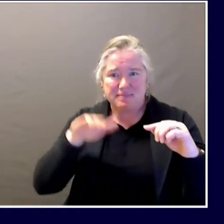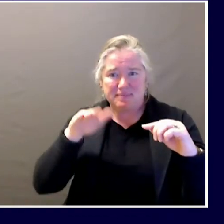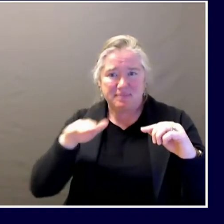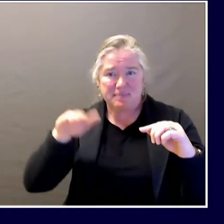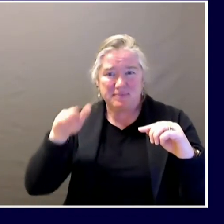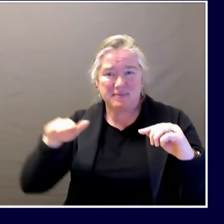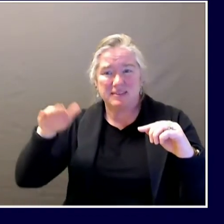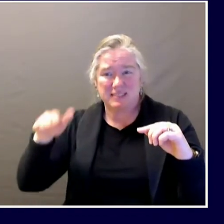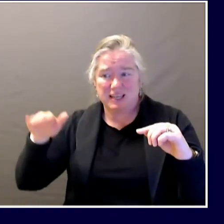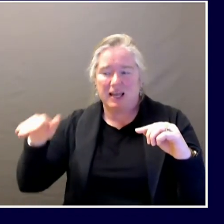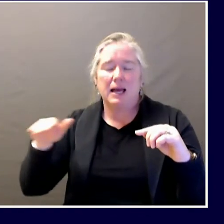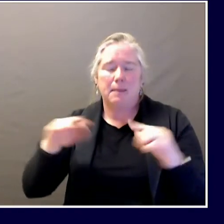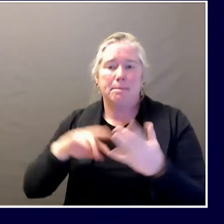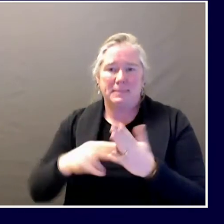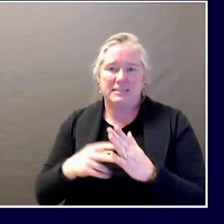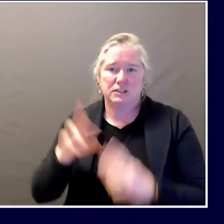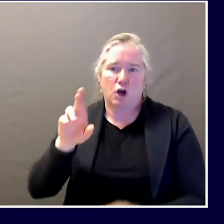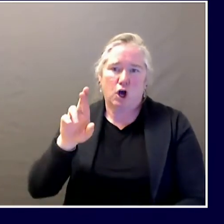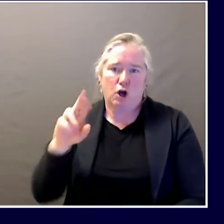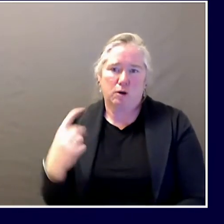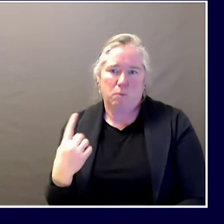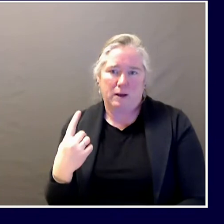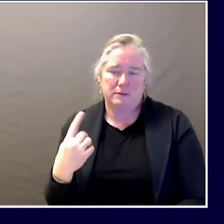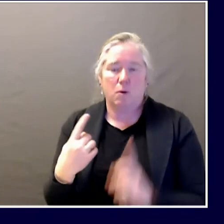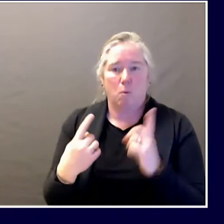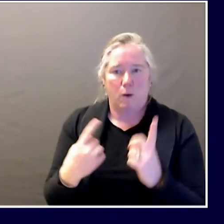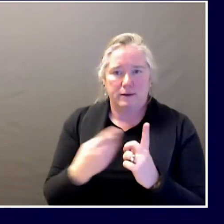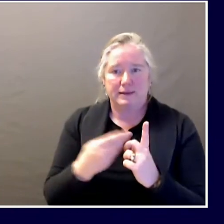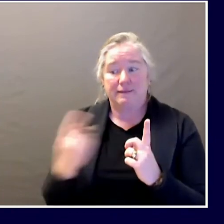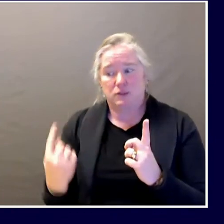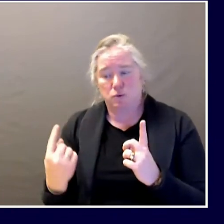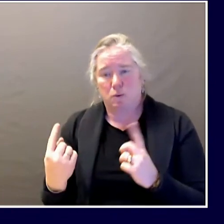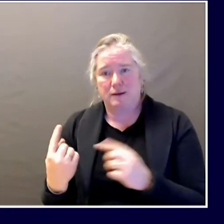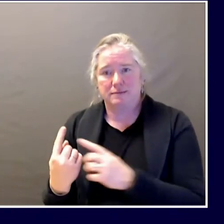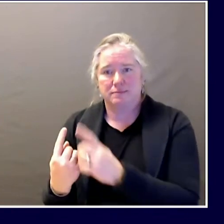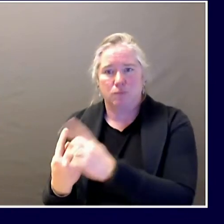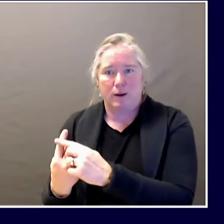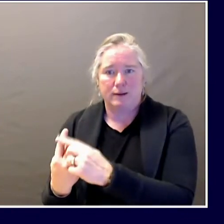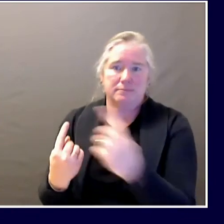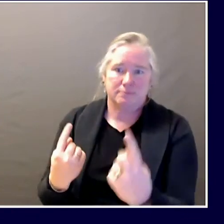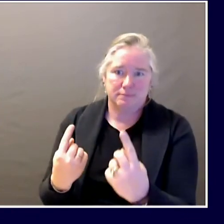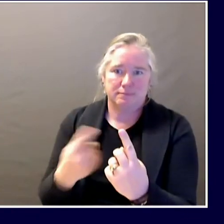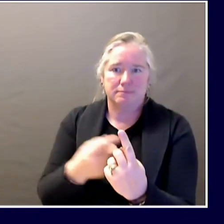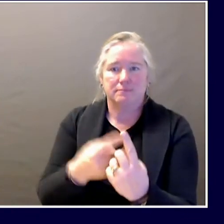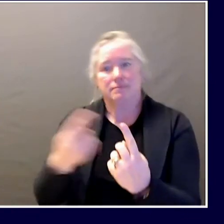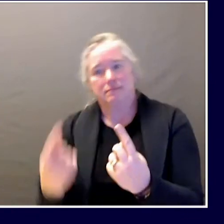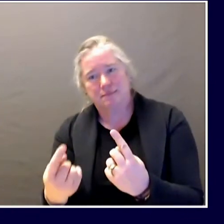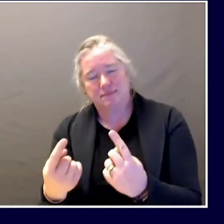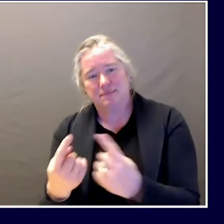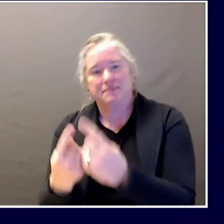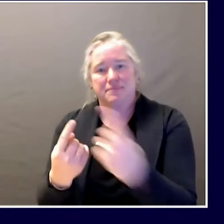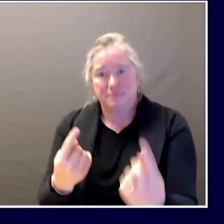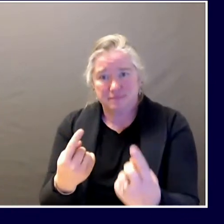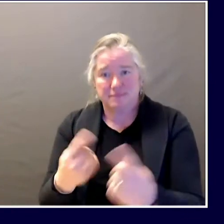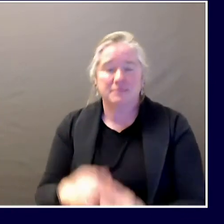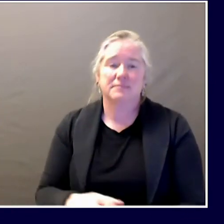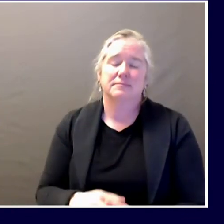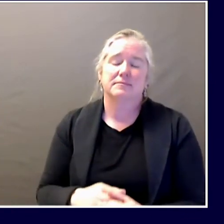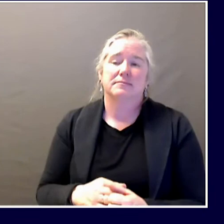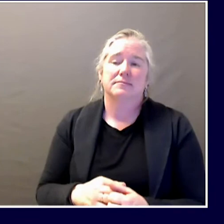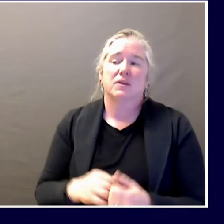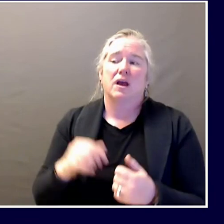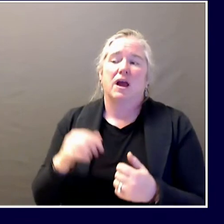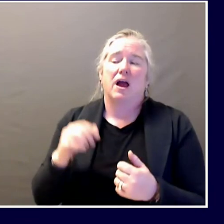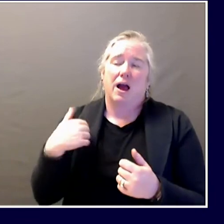transmission. And that transmission continues, based on the case investigations that we're doing, to be occurring within and across households.